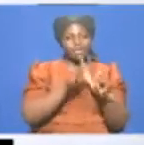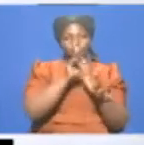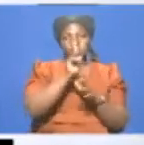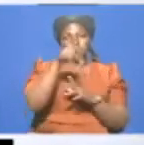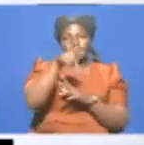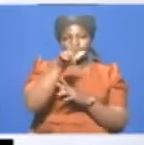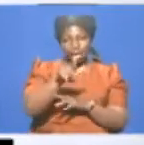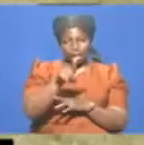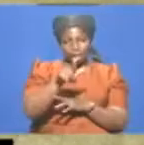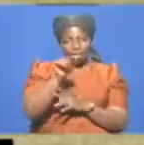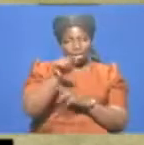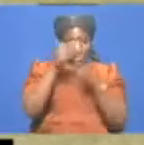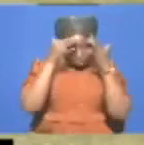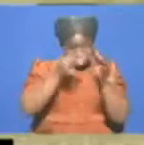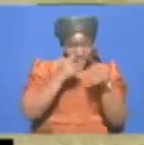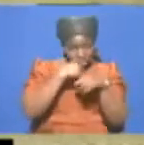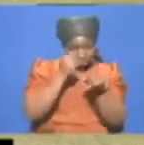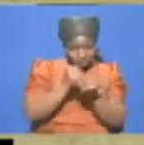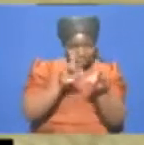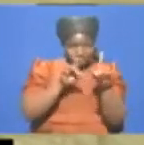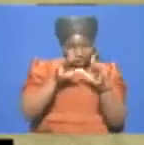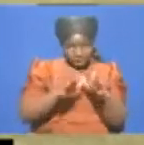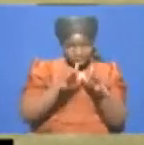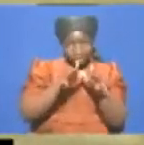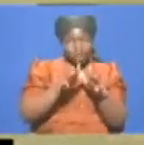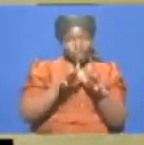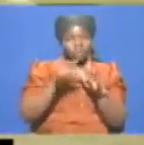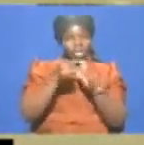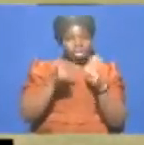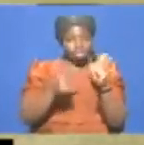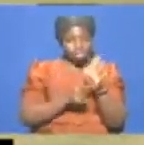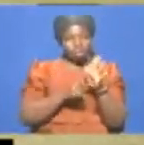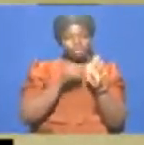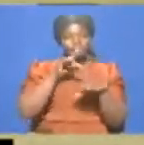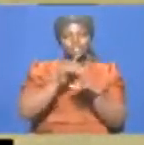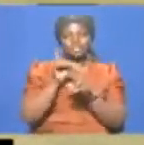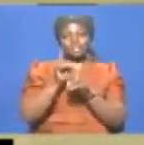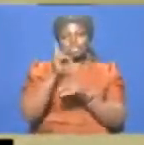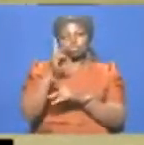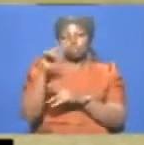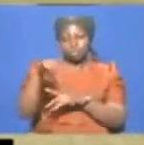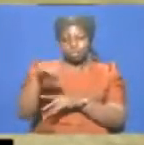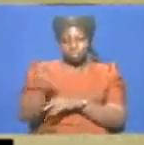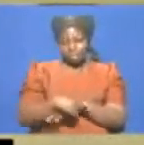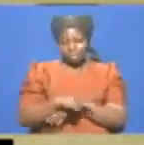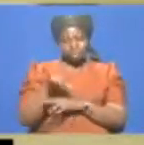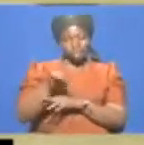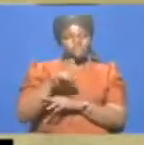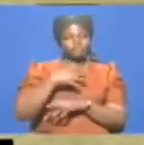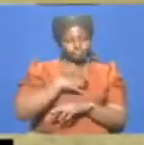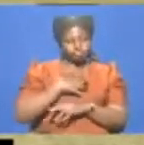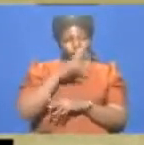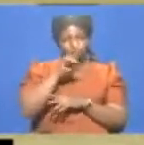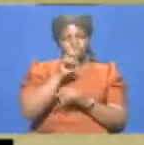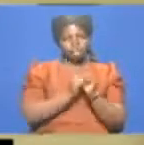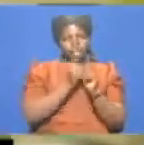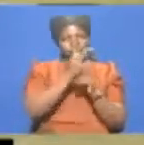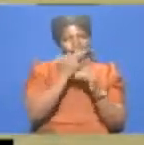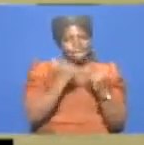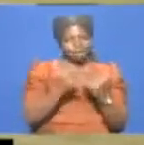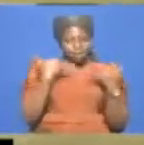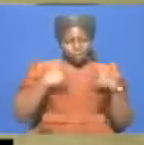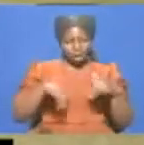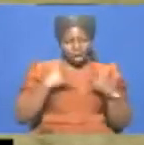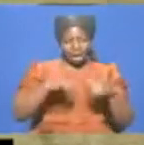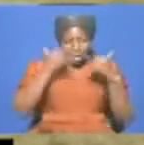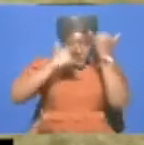This decision was made by the directors of the league on 2nd of this month. Taiwo, who retired in 2013, has played professional